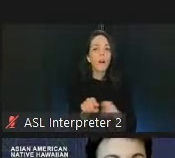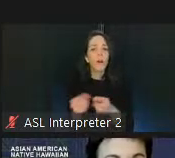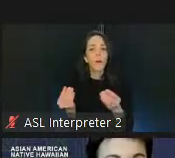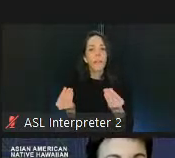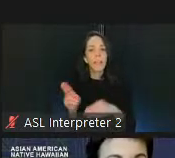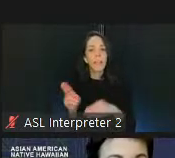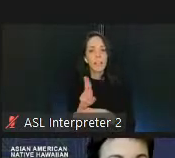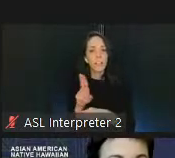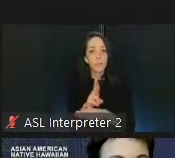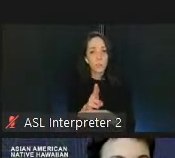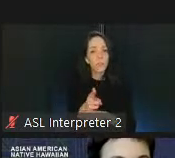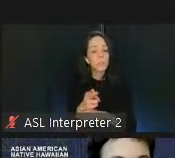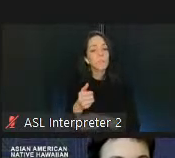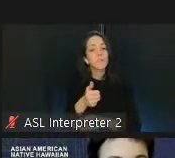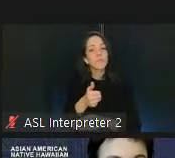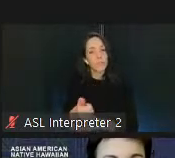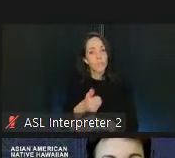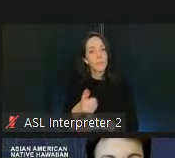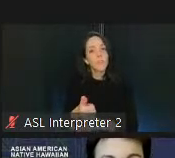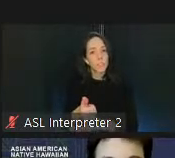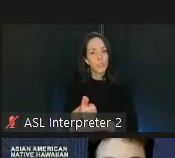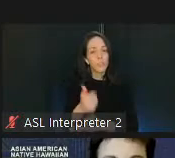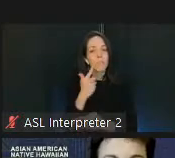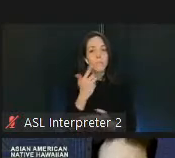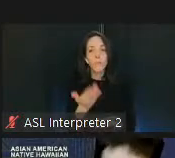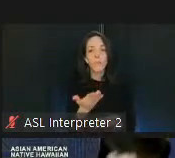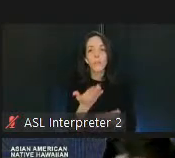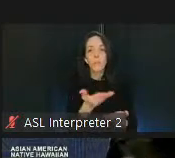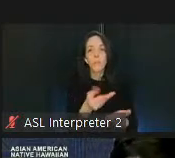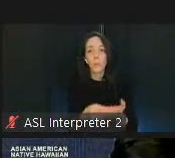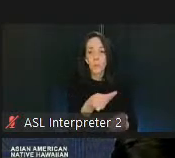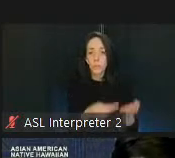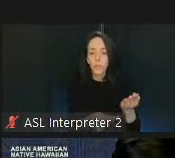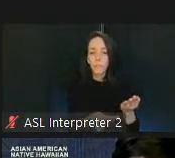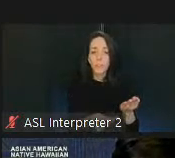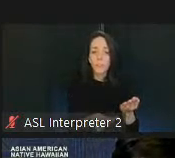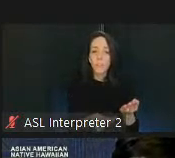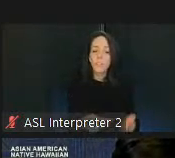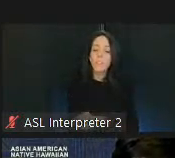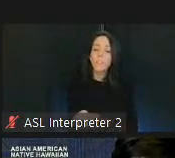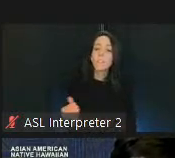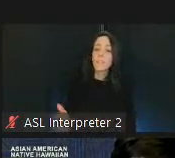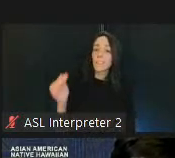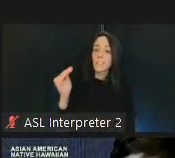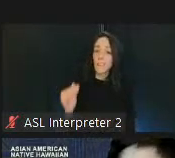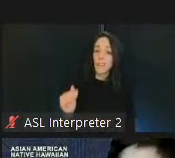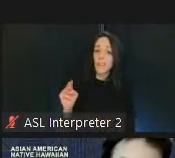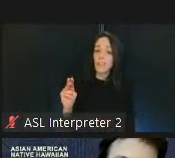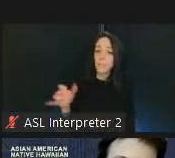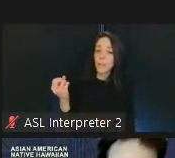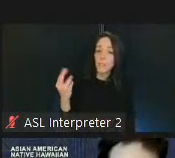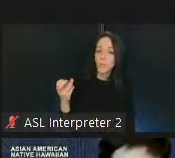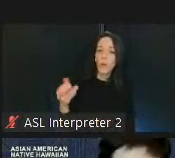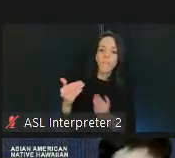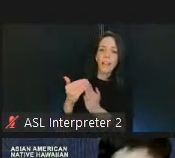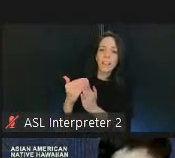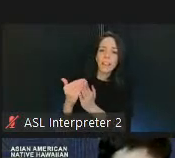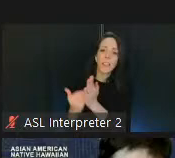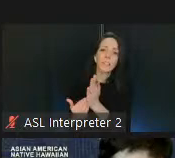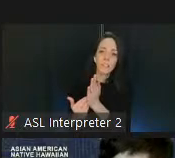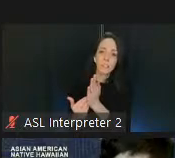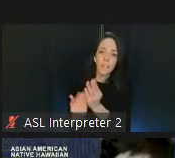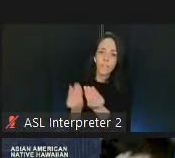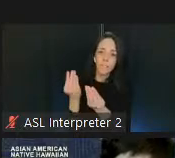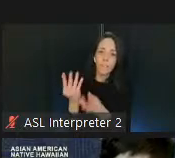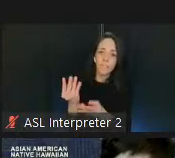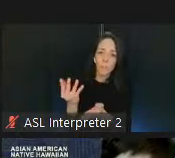transportation portion of the proposed budget. And then we'll follow up with the remainder on May 12th. And then we will have the